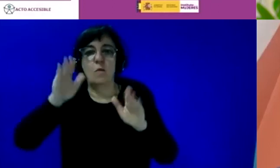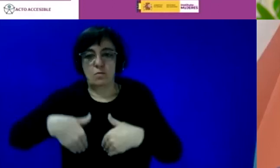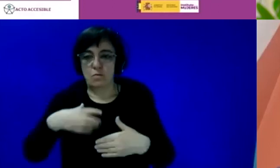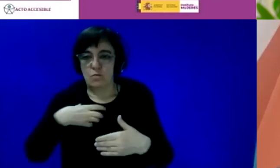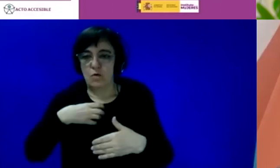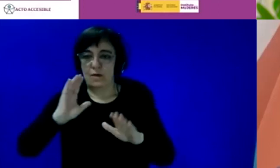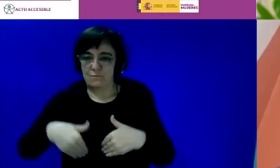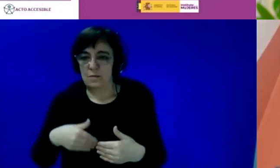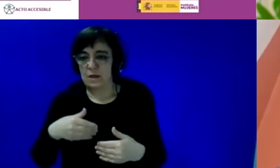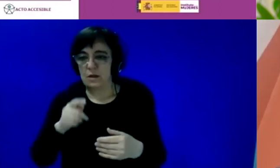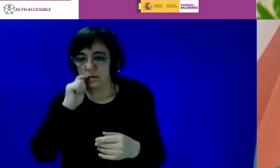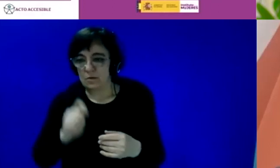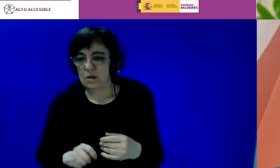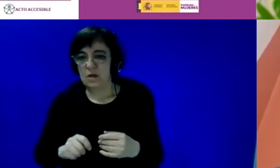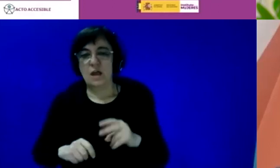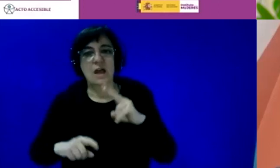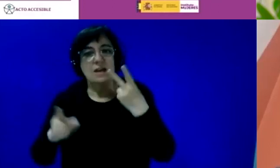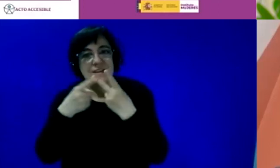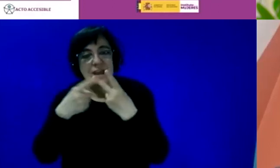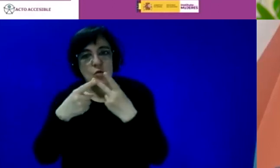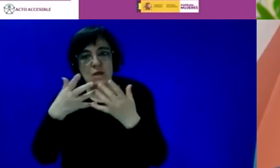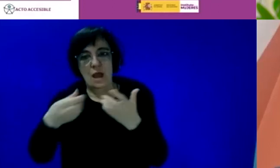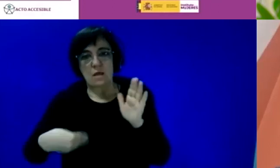situation before the 22nd of February.